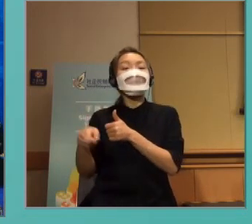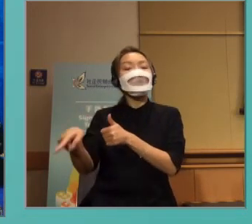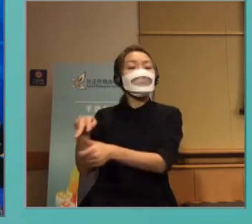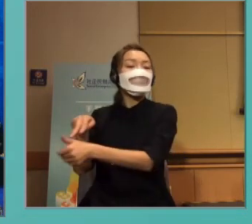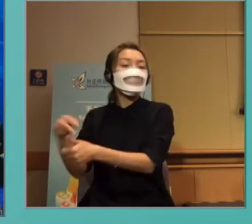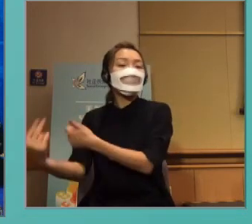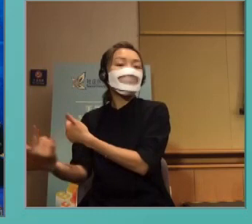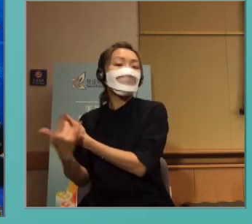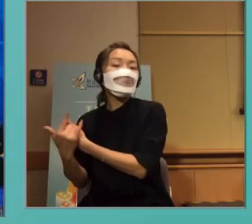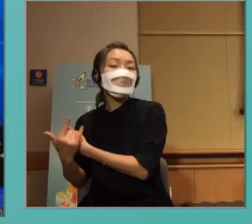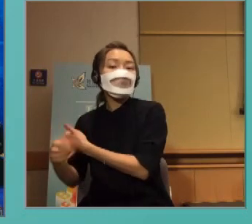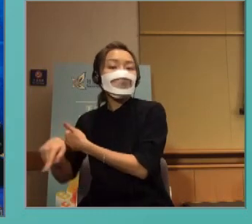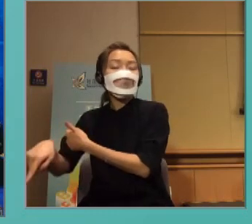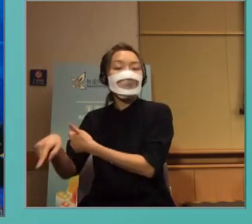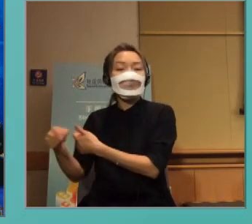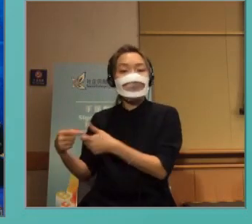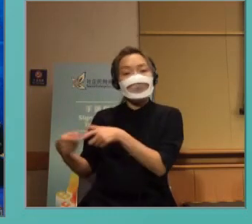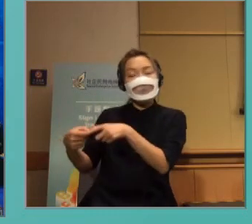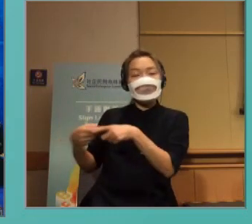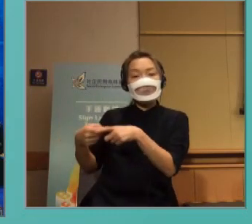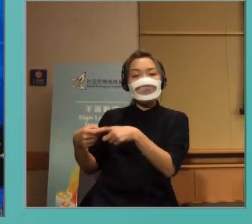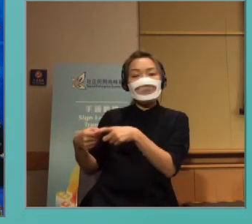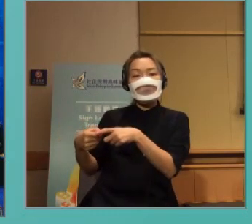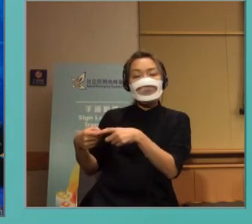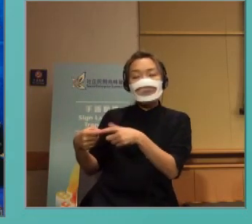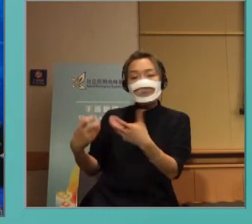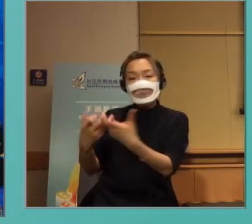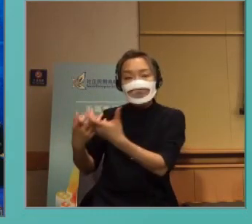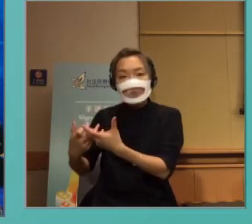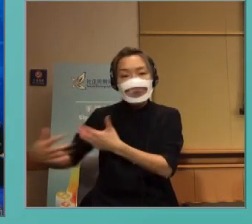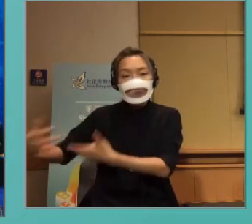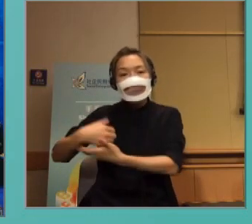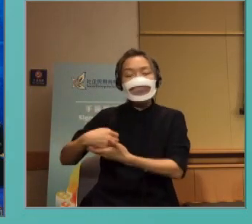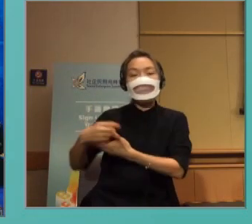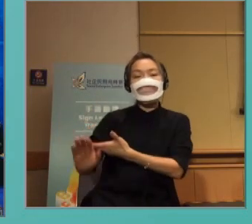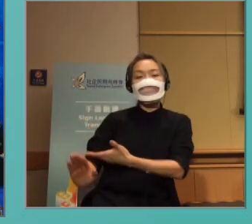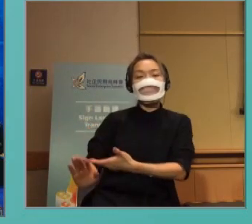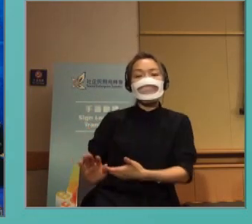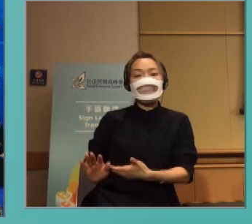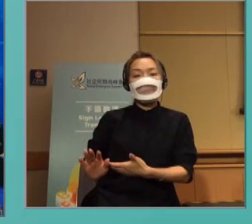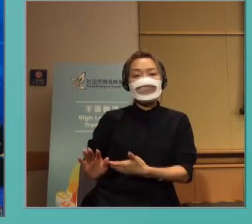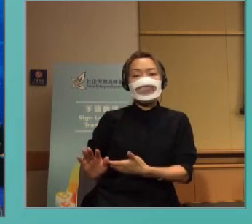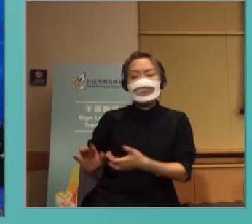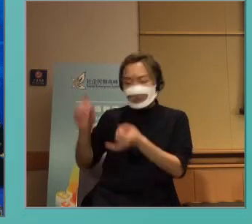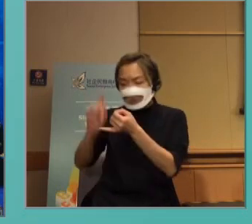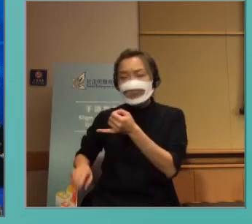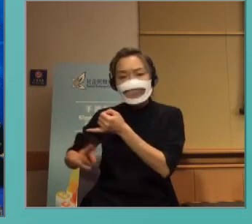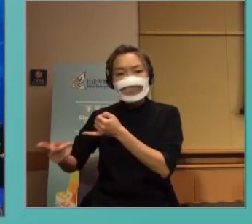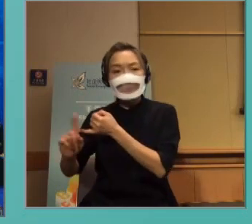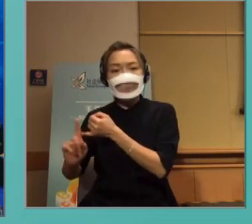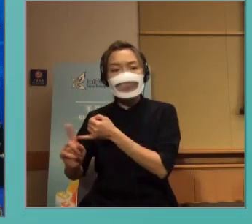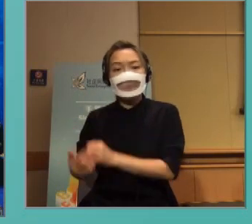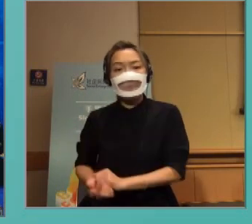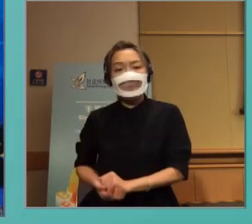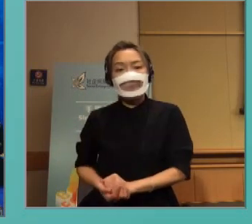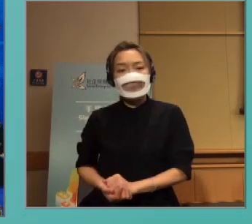rights. But the consequence of it was that by creating too much burden, it's basically canceled out any small business that was trying to do